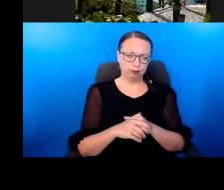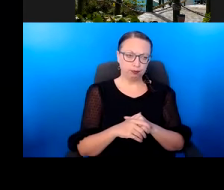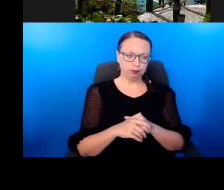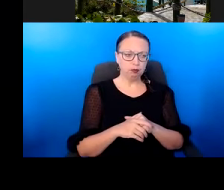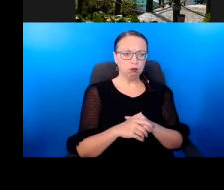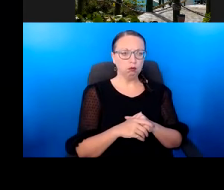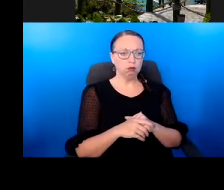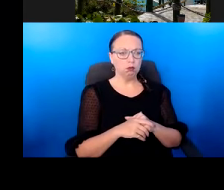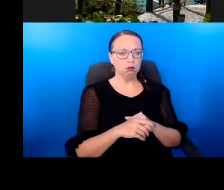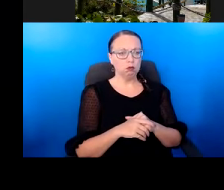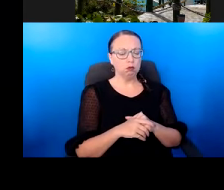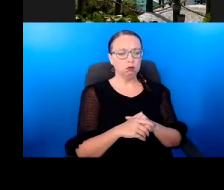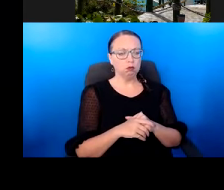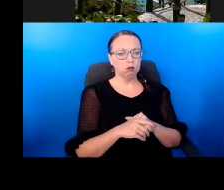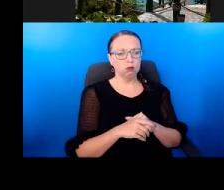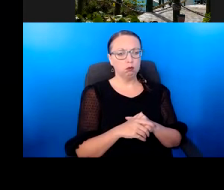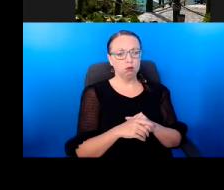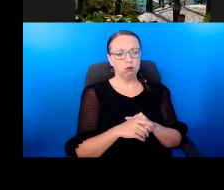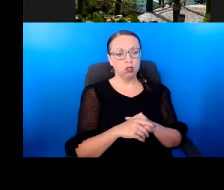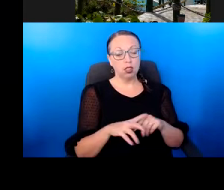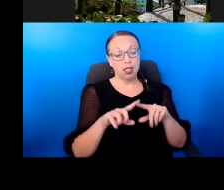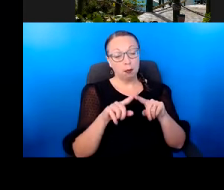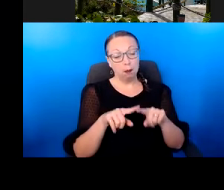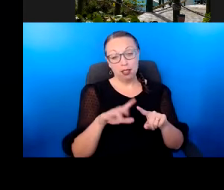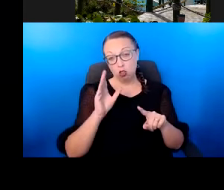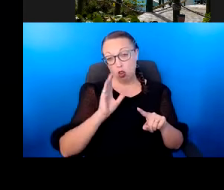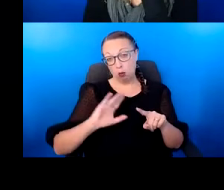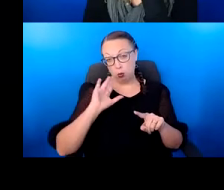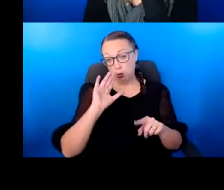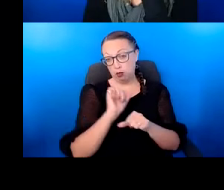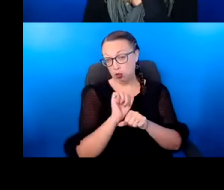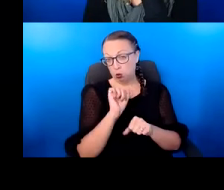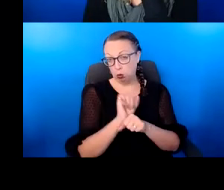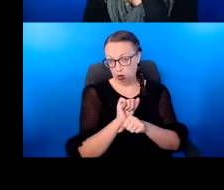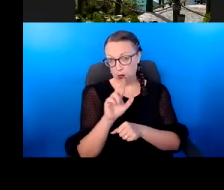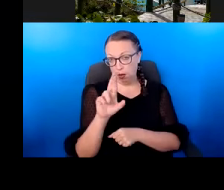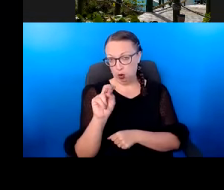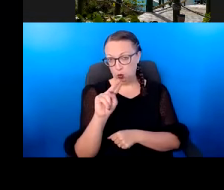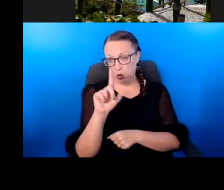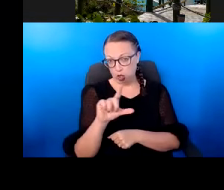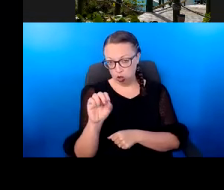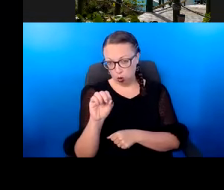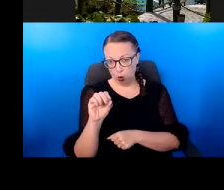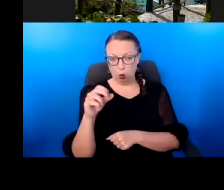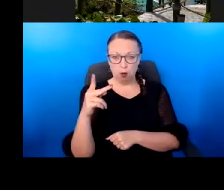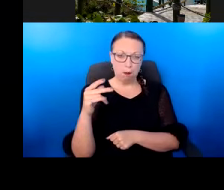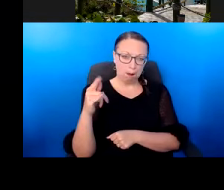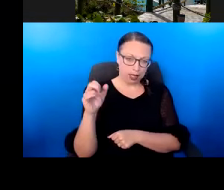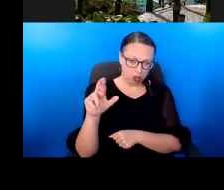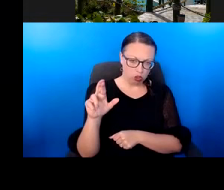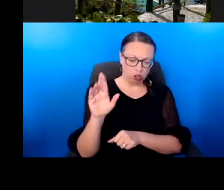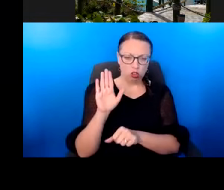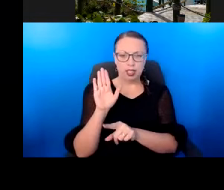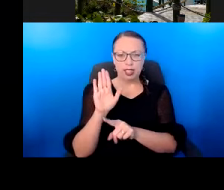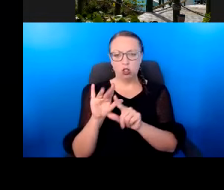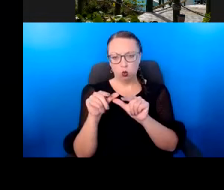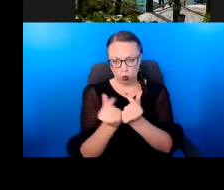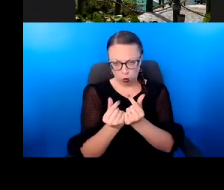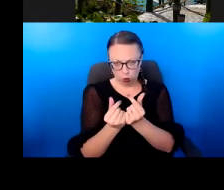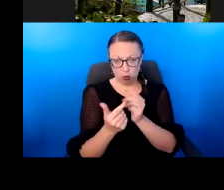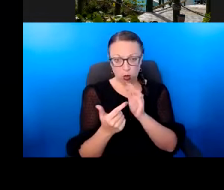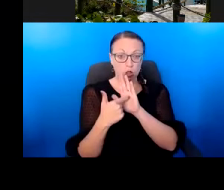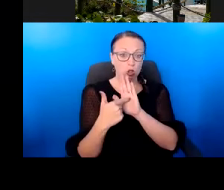fact, based on previous work by Renzo and Peter and his group, they've shown that if you tap